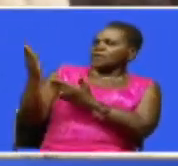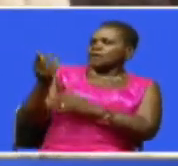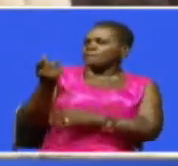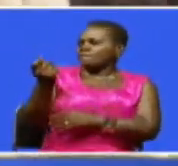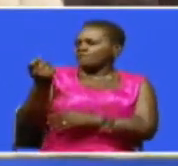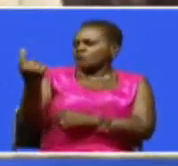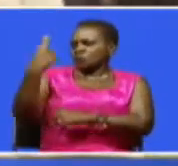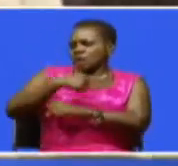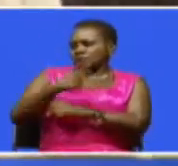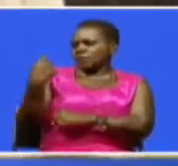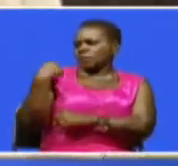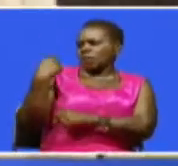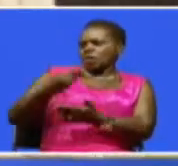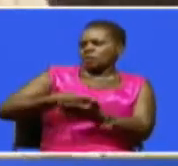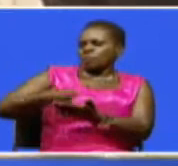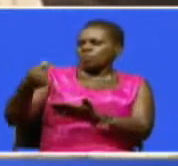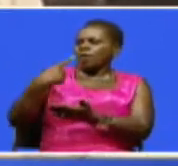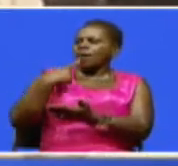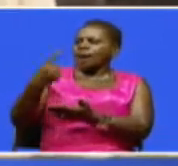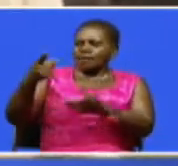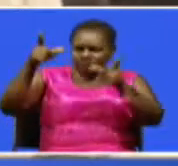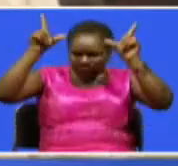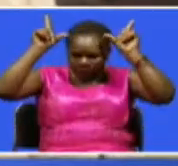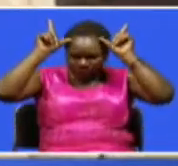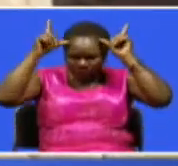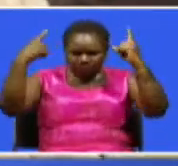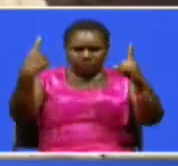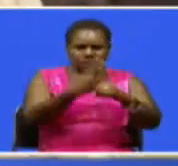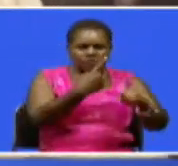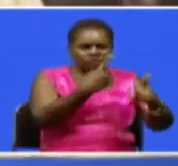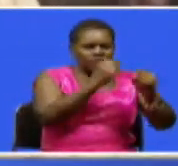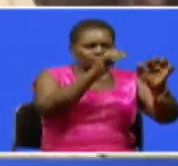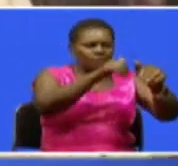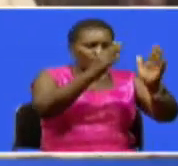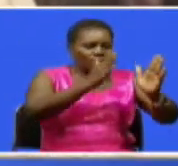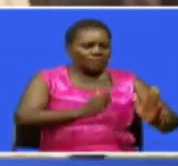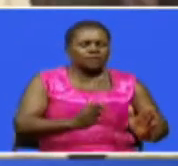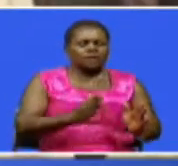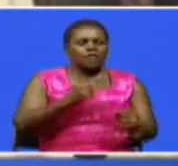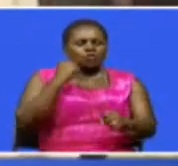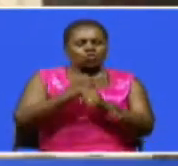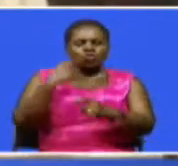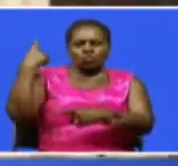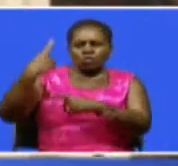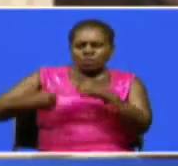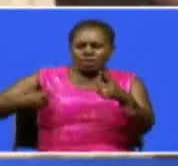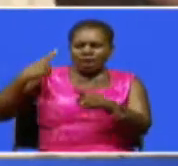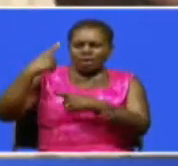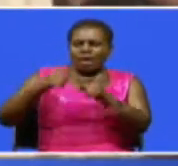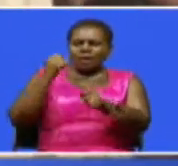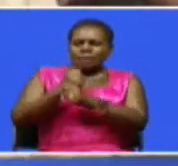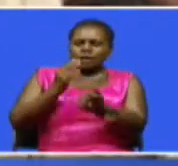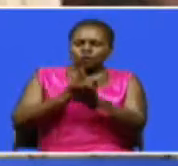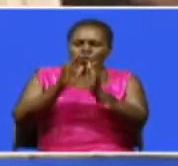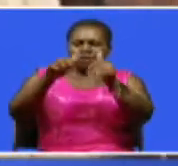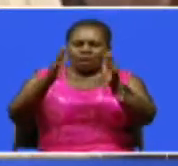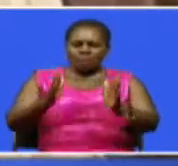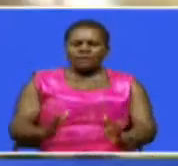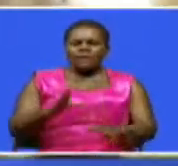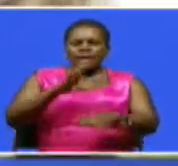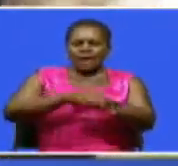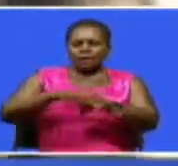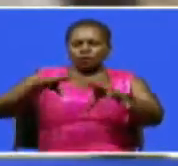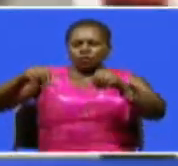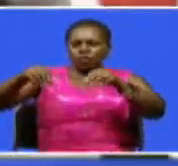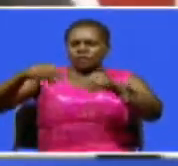ago, we sold about 100 bulls to different farmers. And that's what we do every year to ensure that farmers are getting